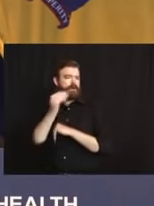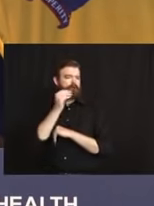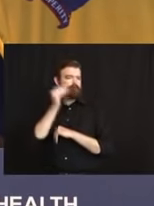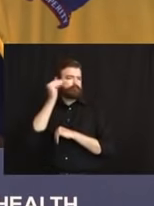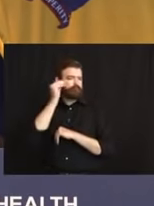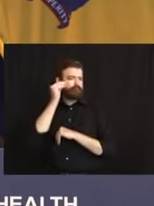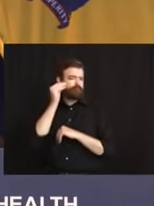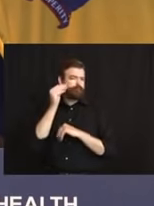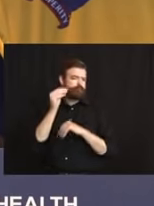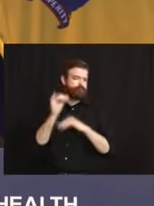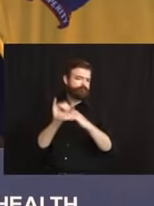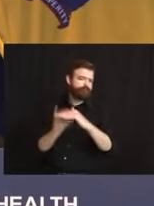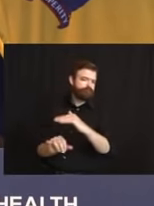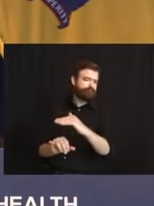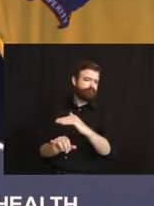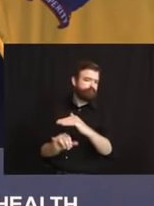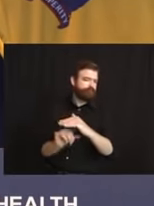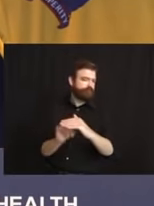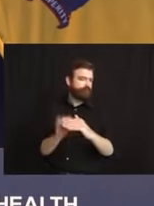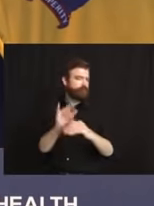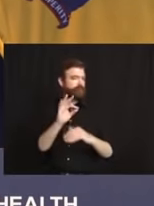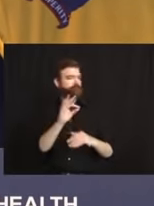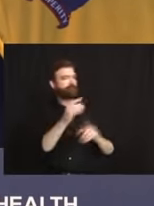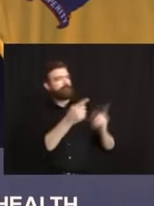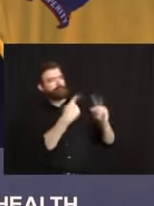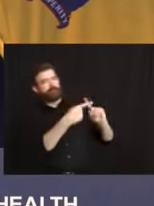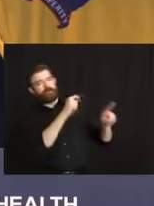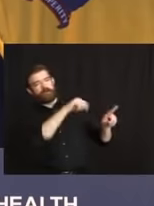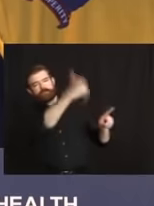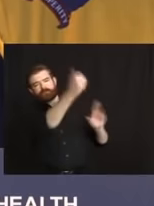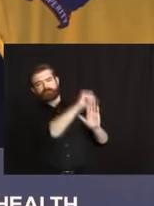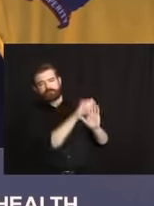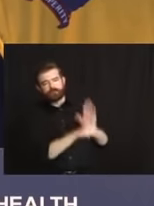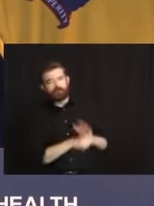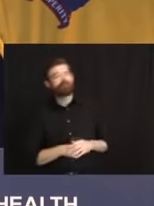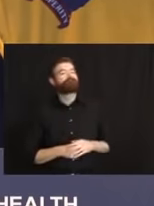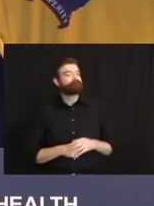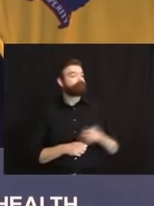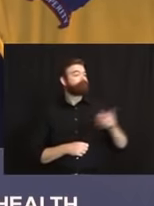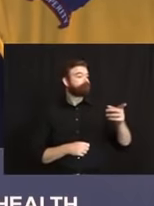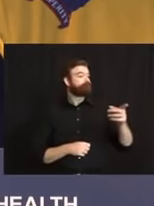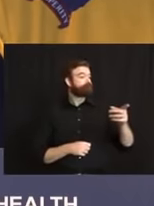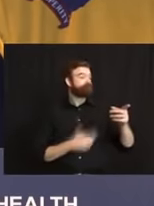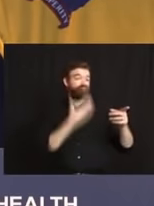Dustin, I would not. It's a very fair question. Again, the